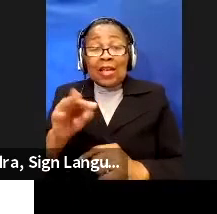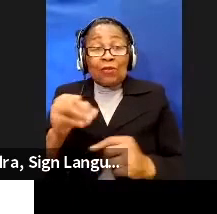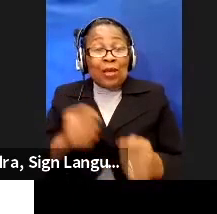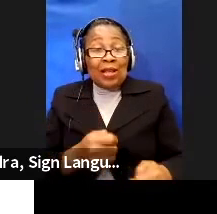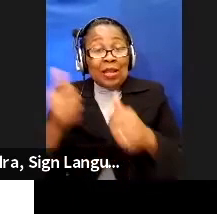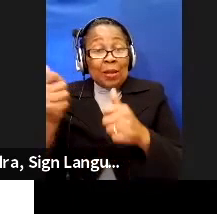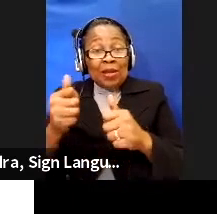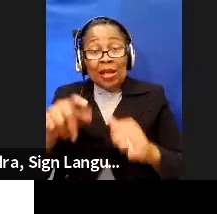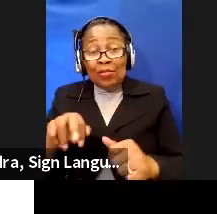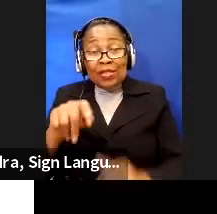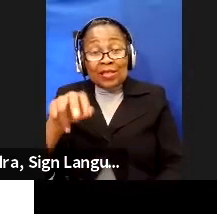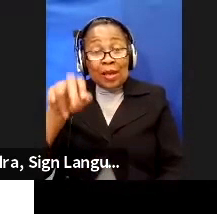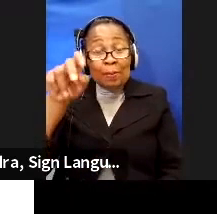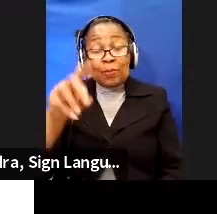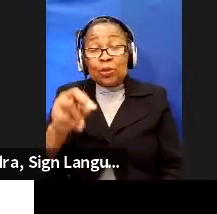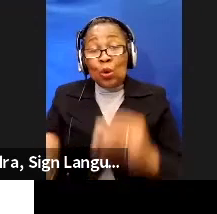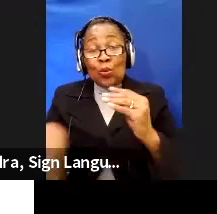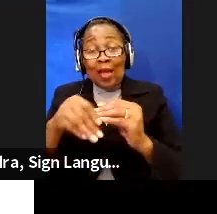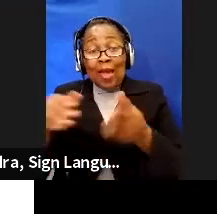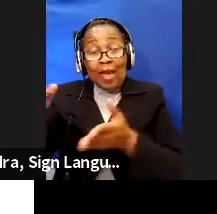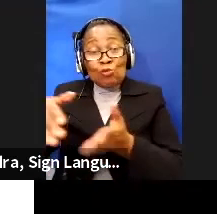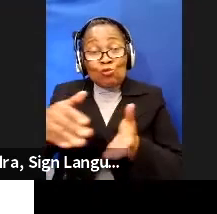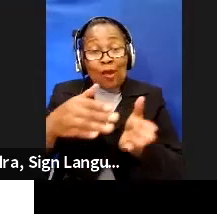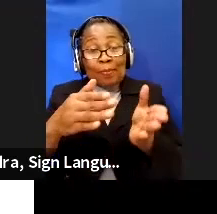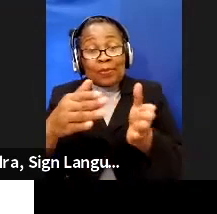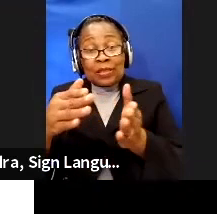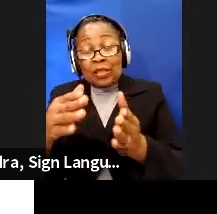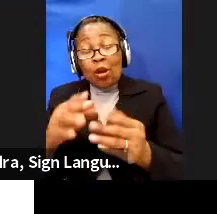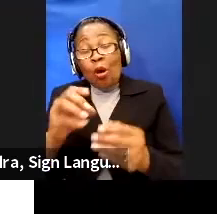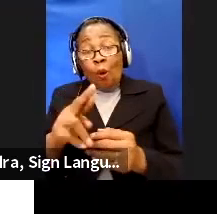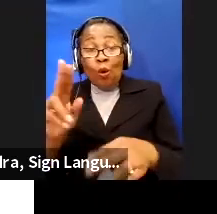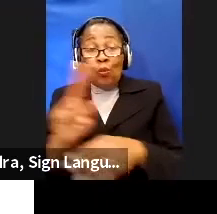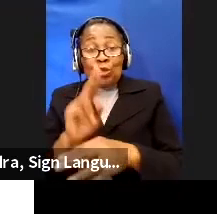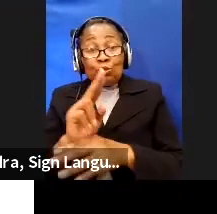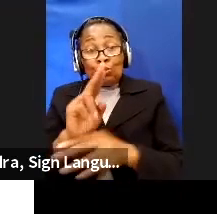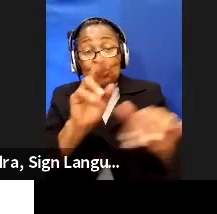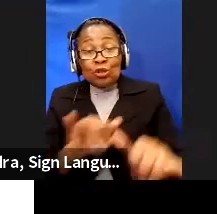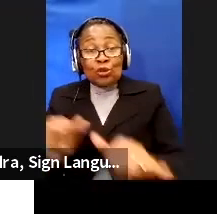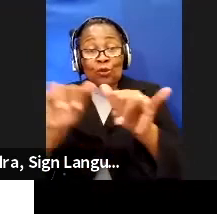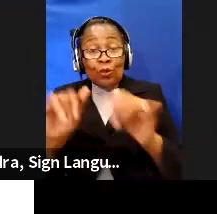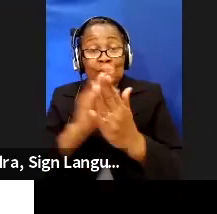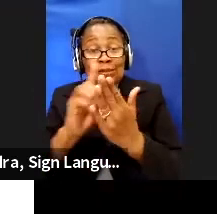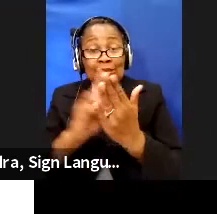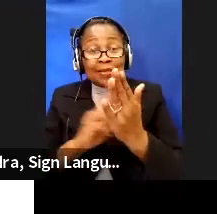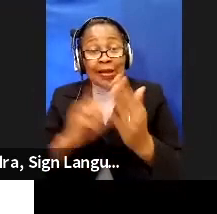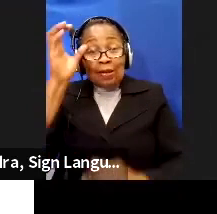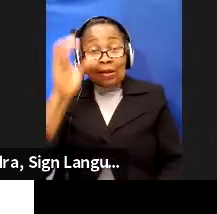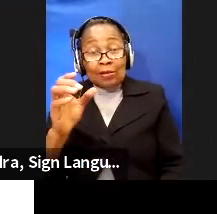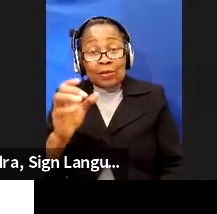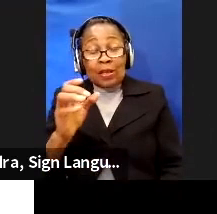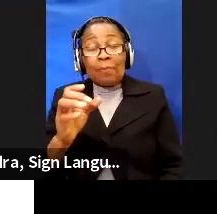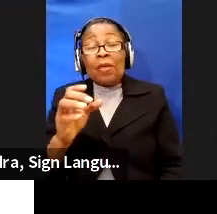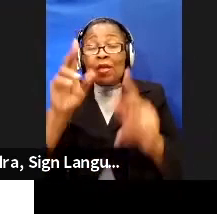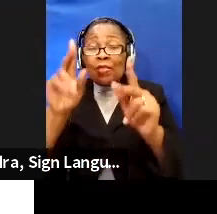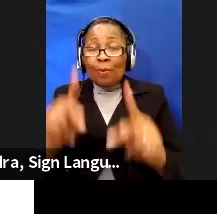we run things parallel to each other and we use universal design concepts, then the person is